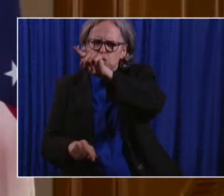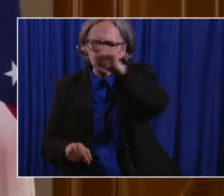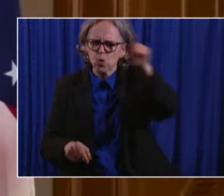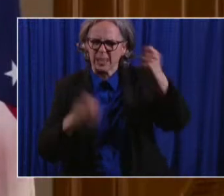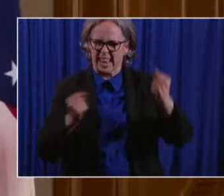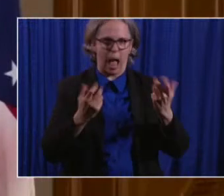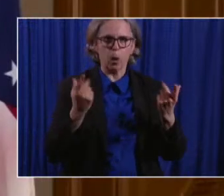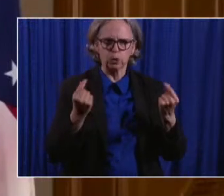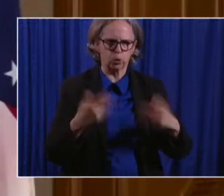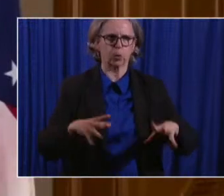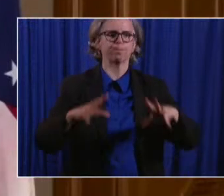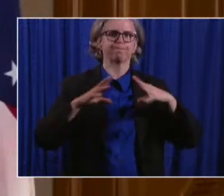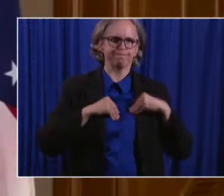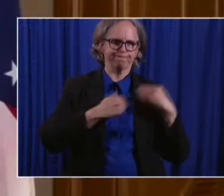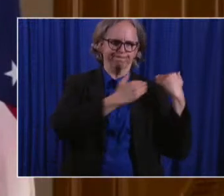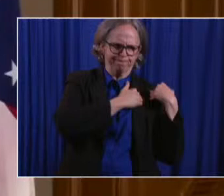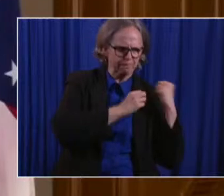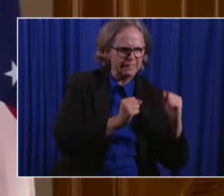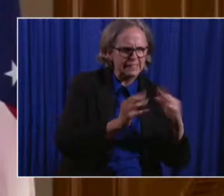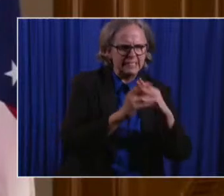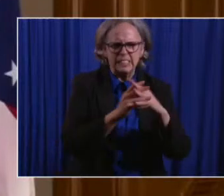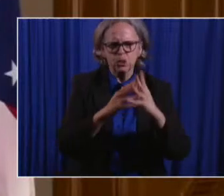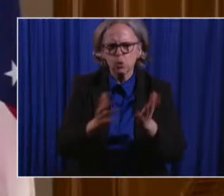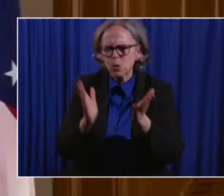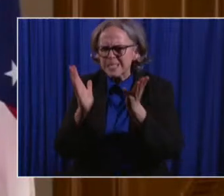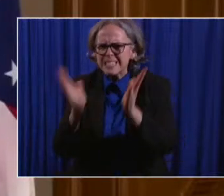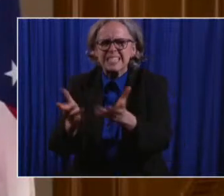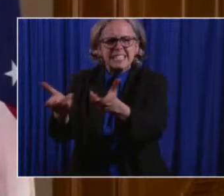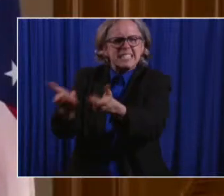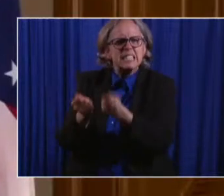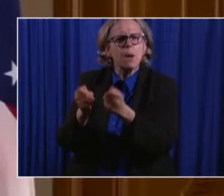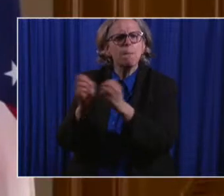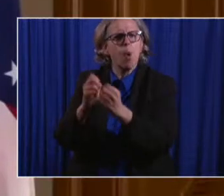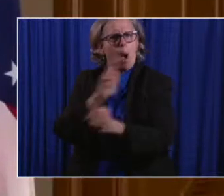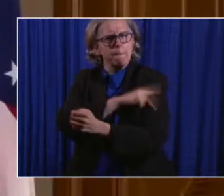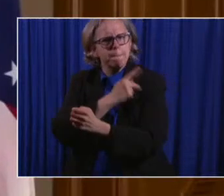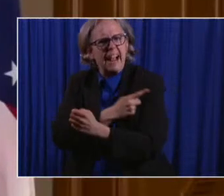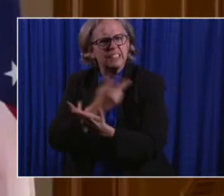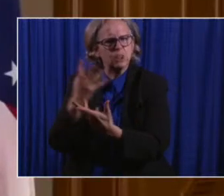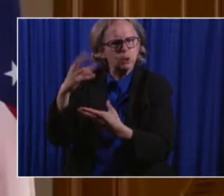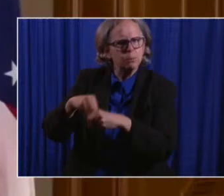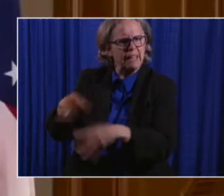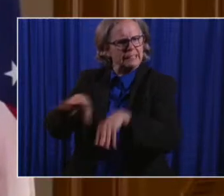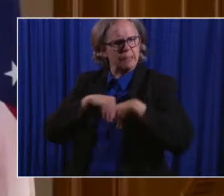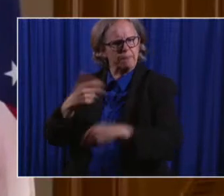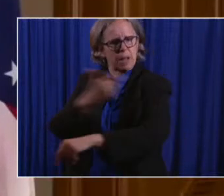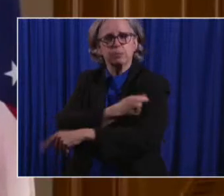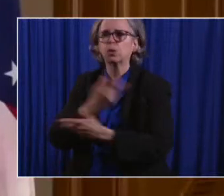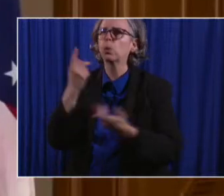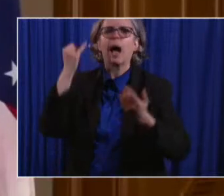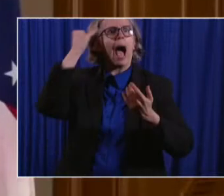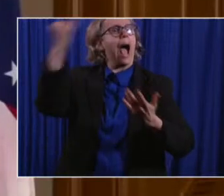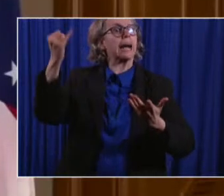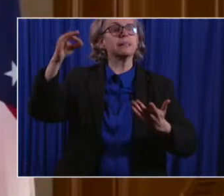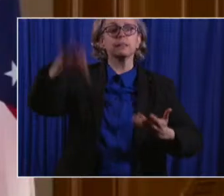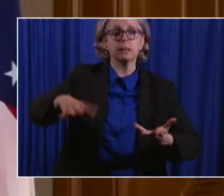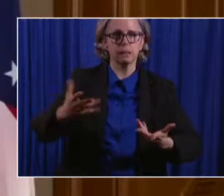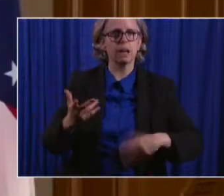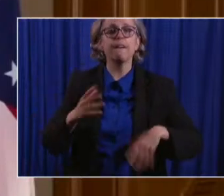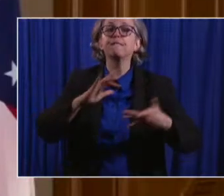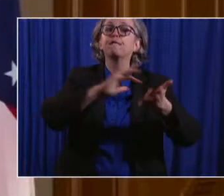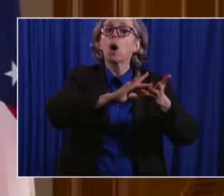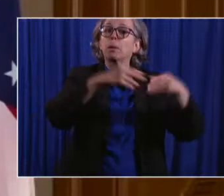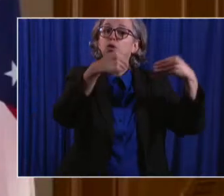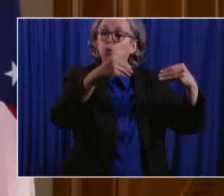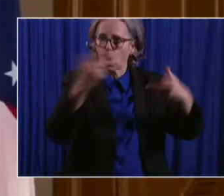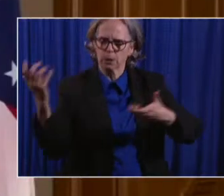are some of the things that they are doing. Partnering directly with pharmacies, they're providing incentives such as gift cards to people on Medicaid who